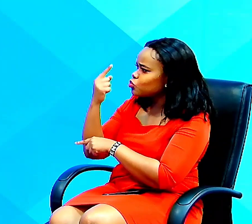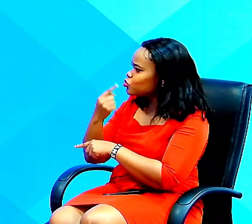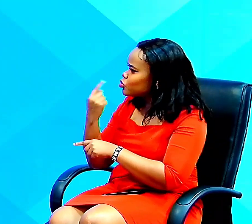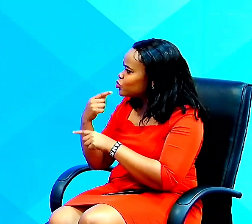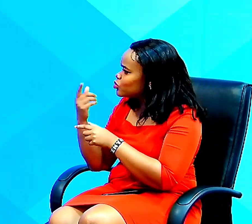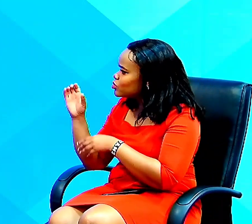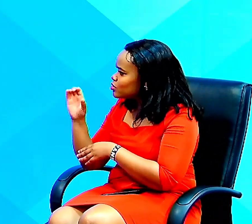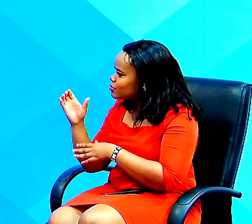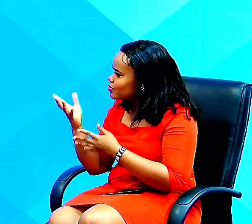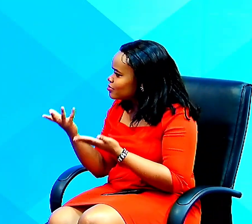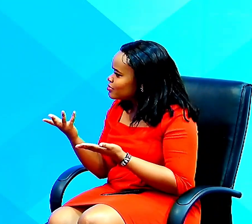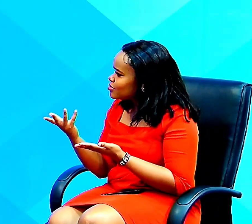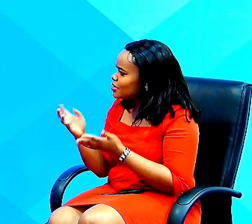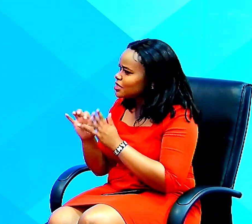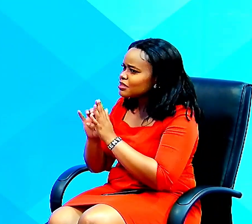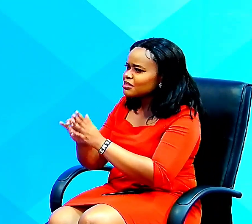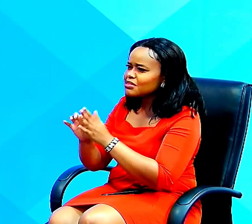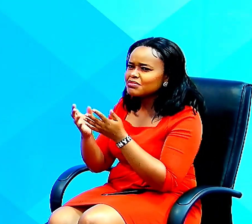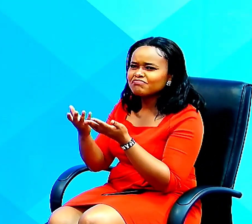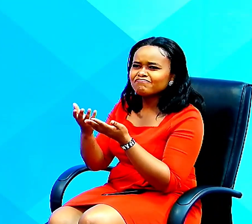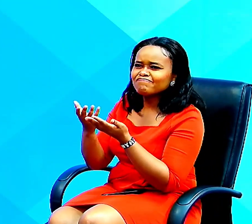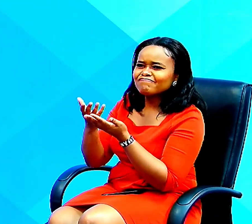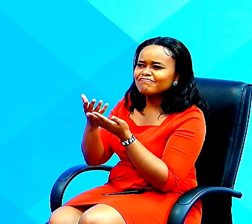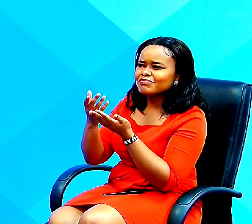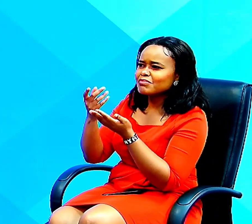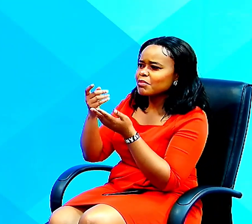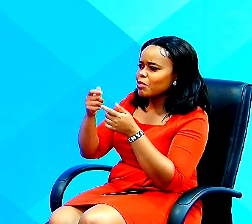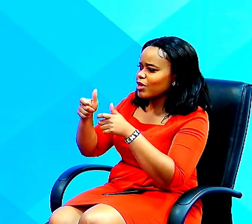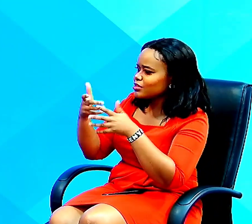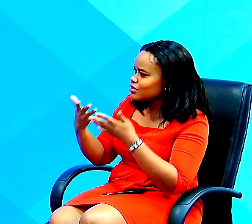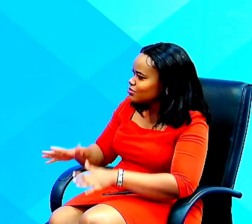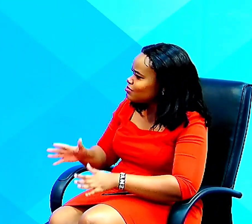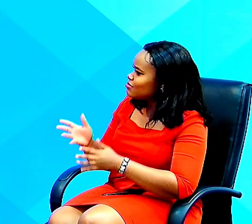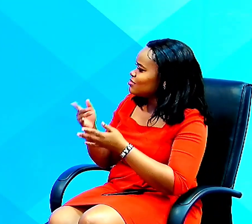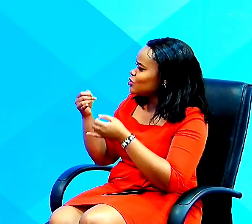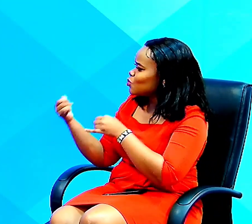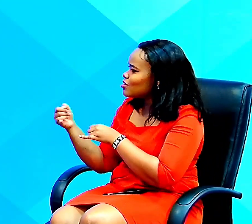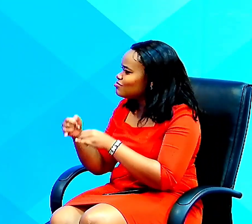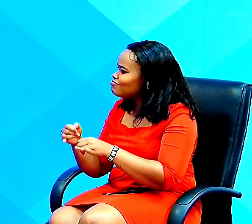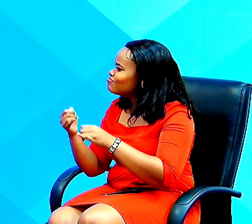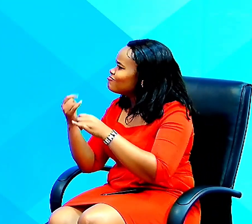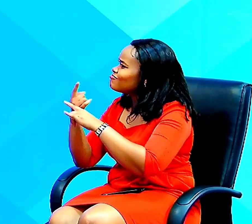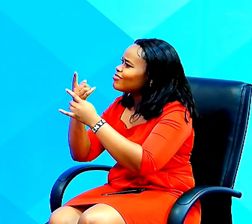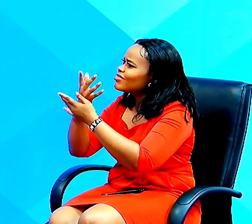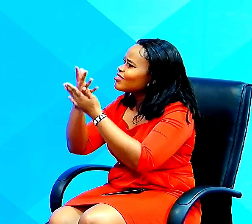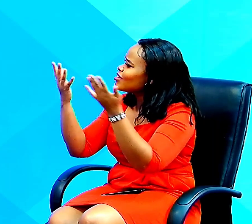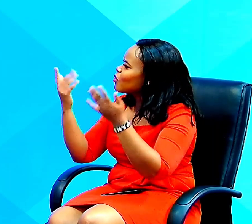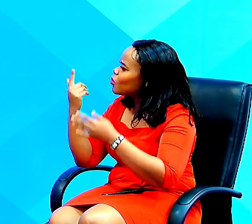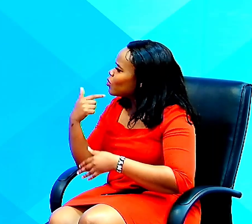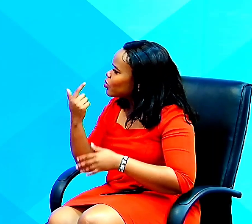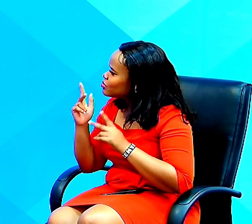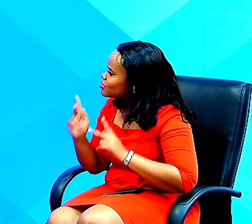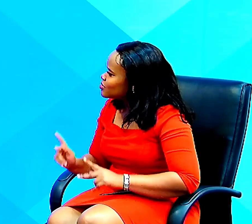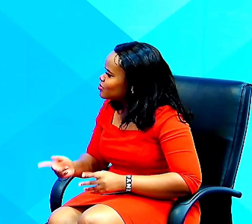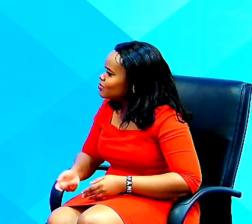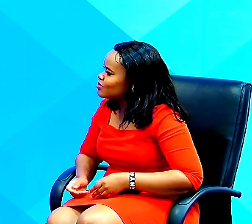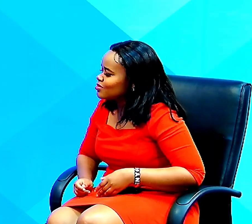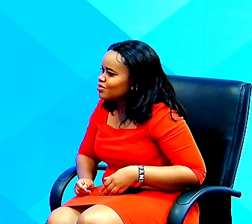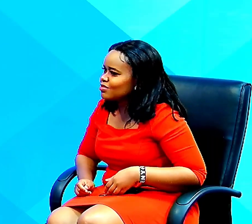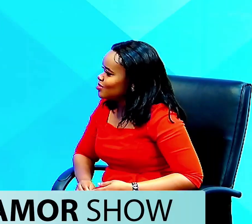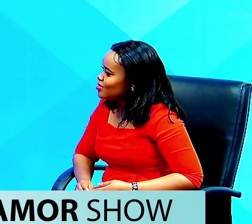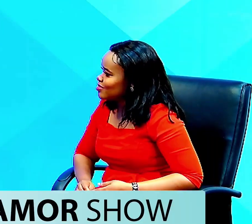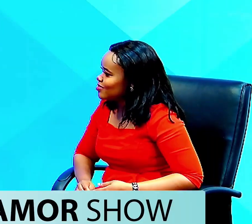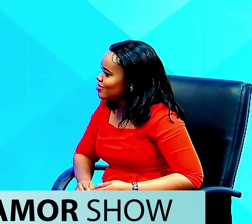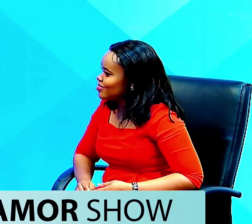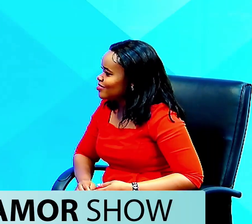So who do you do makeup on? For example, maybe people with students,